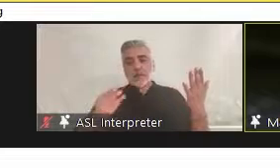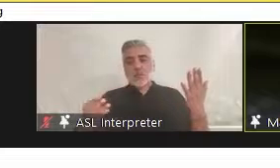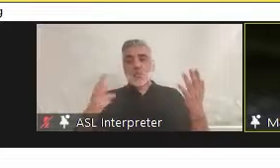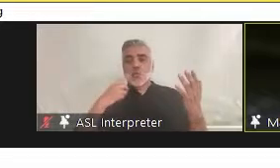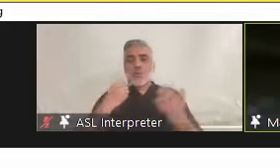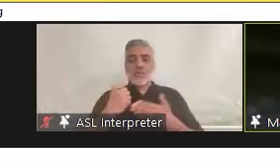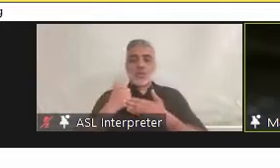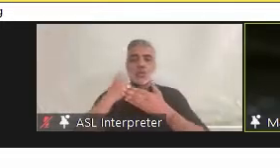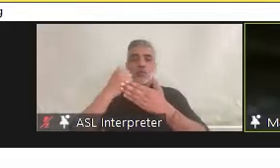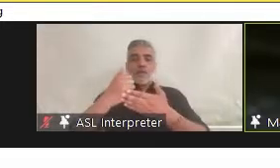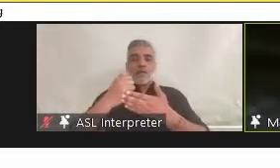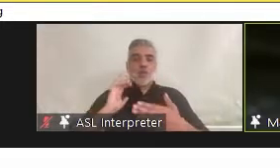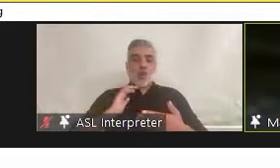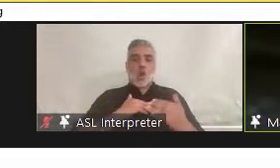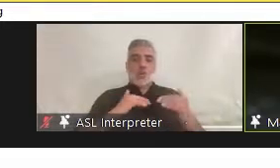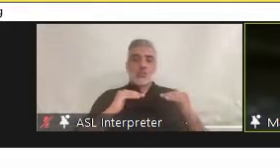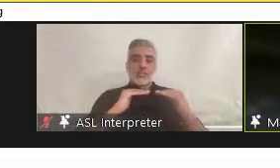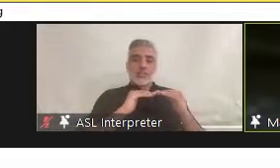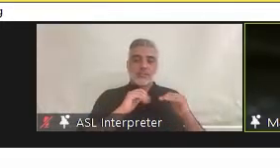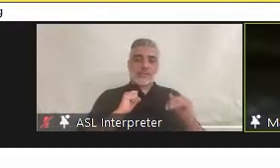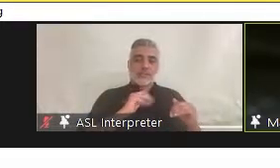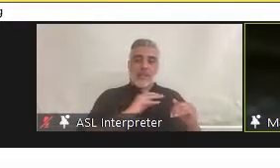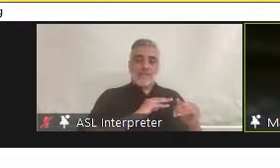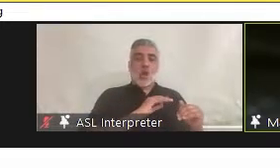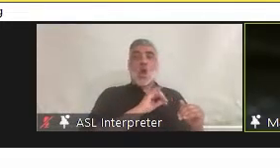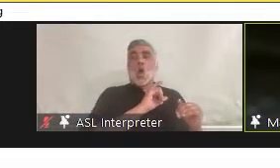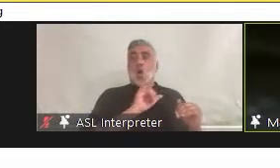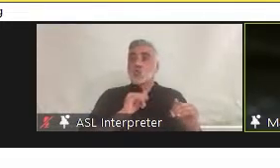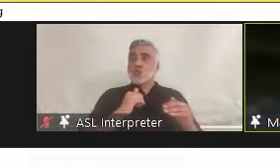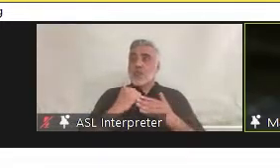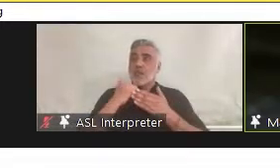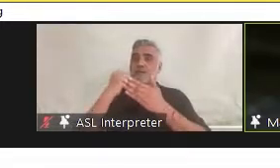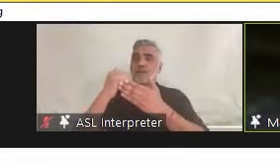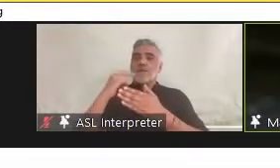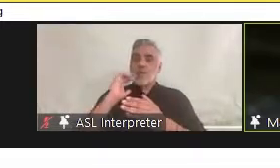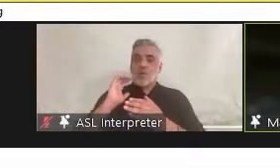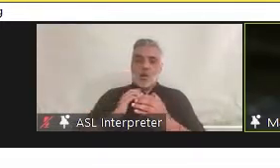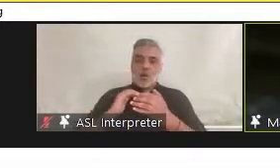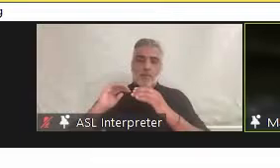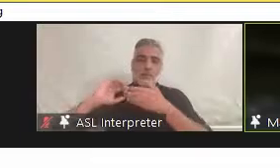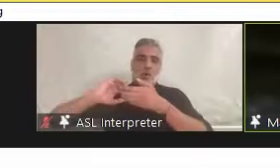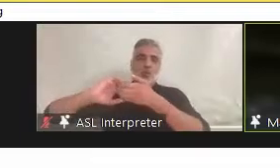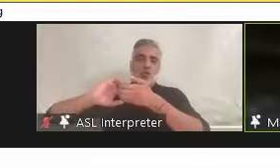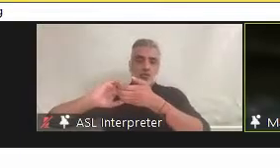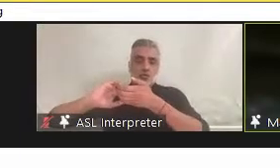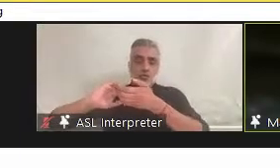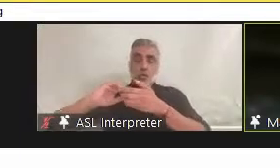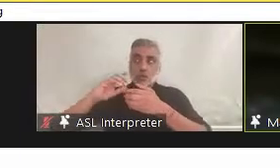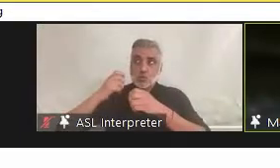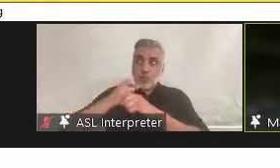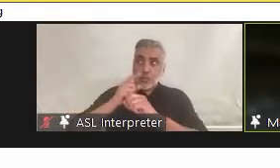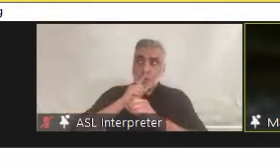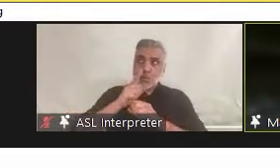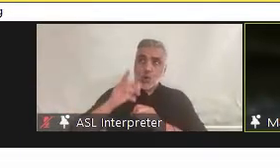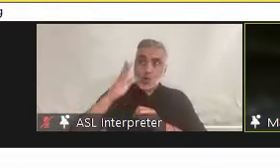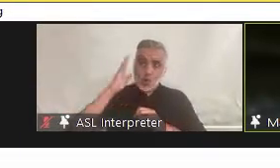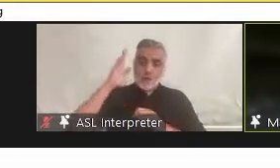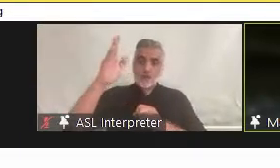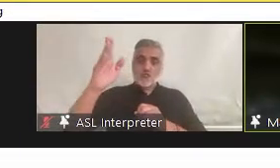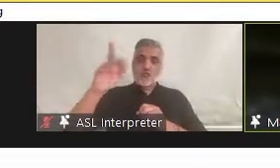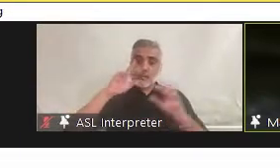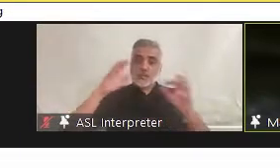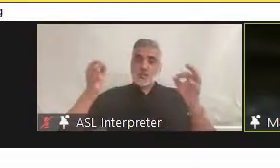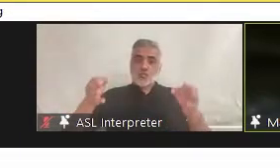useful for our staff, but also for our partners to ensure that the future is truly